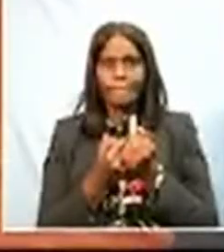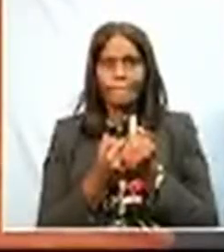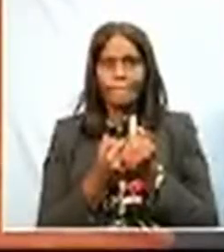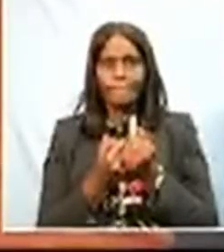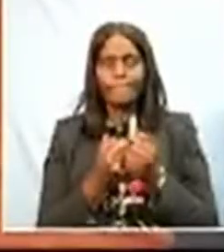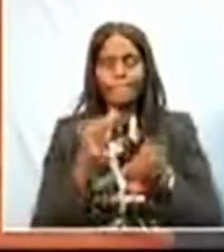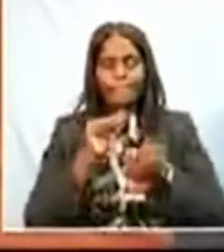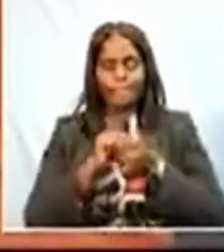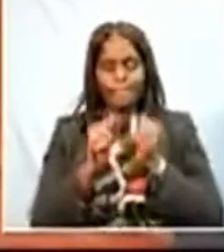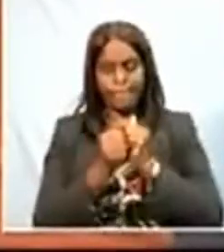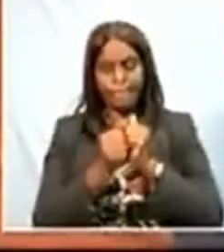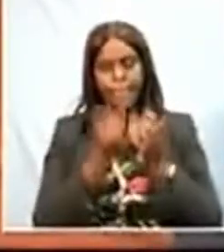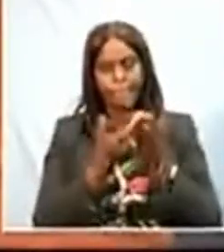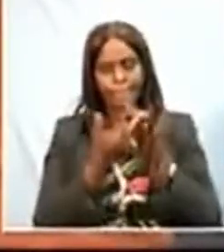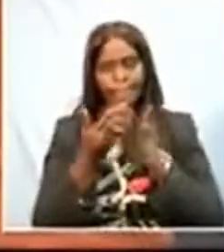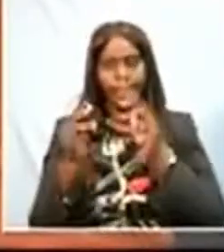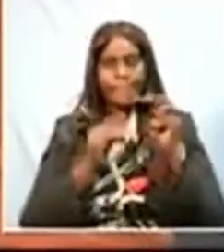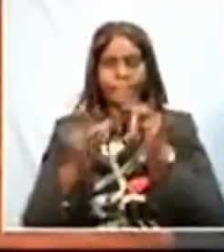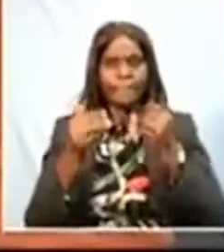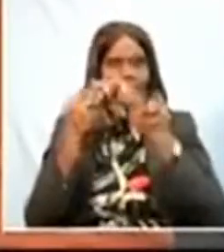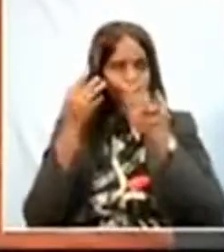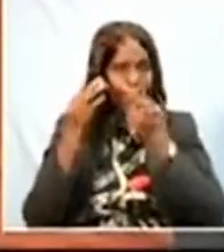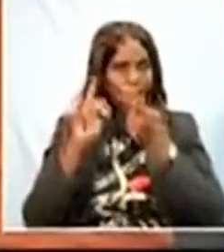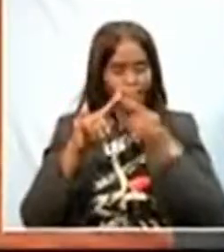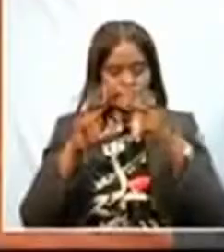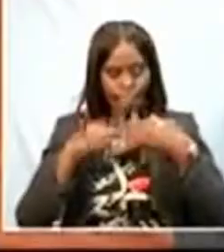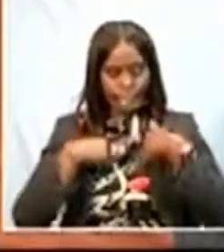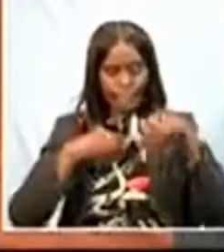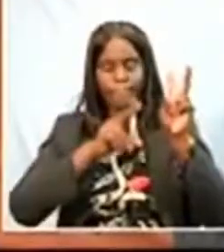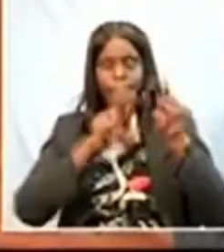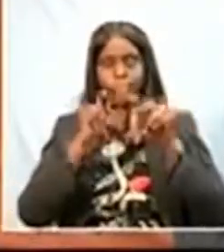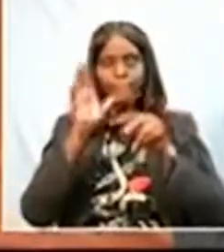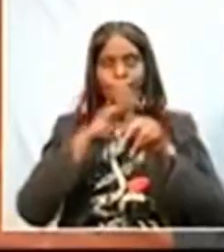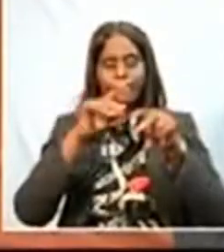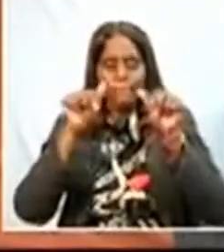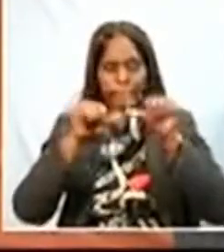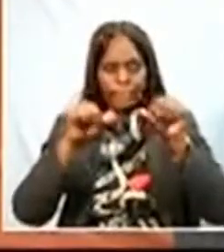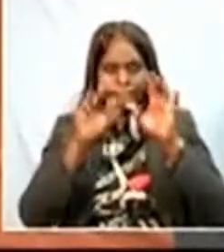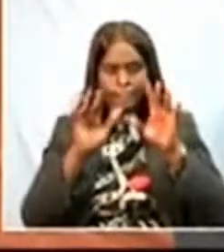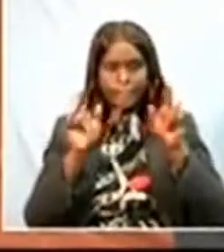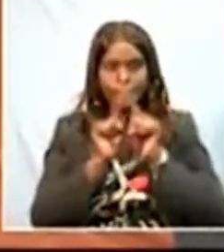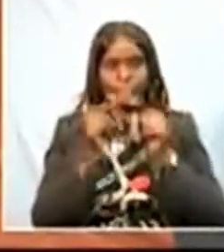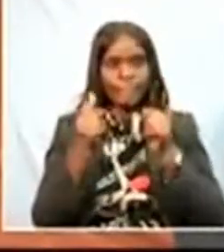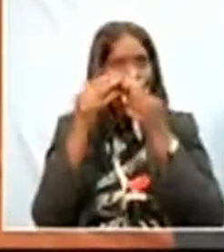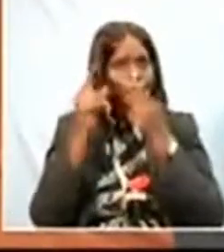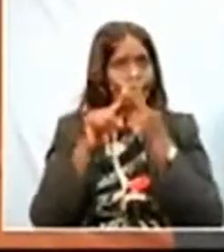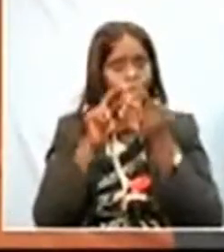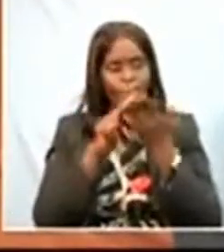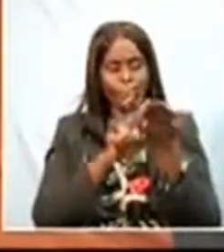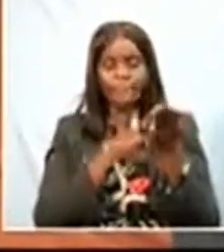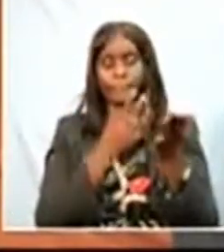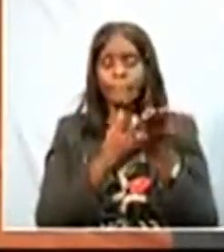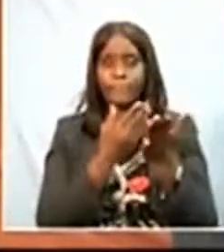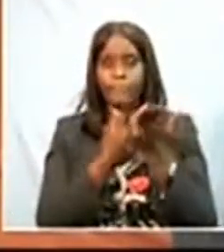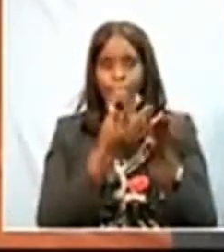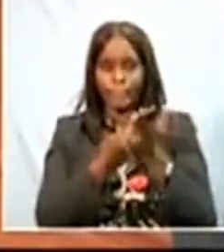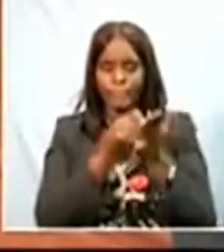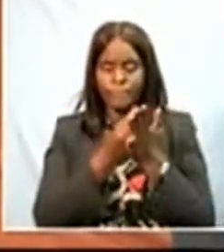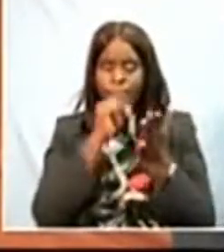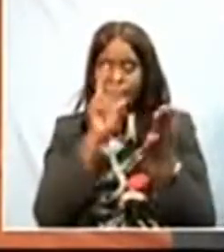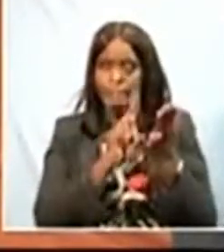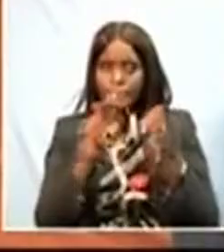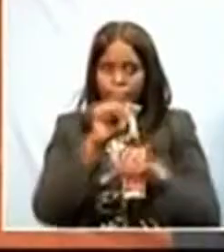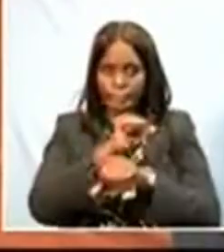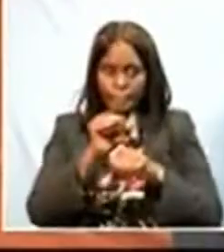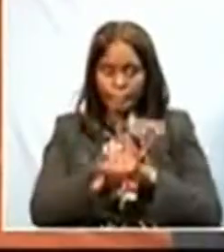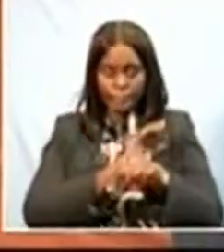Cause of query, management wishes to acknowledge the observation of the auditor and wishes to report that the unspent funds on